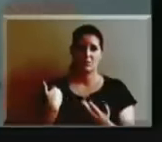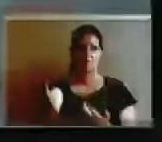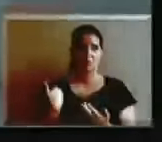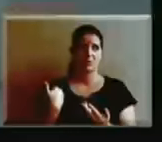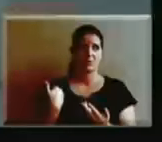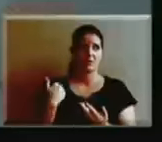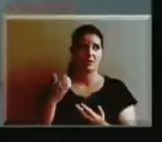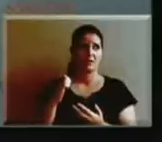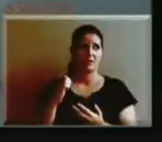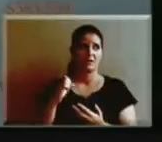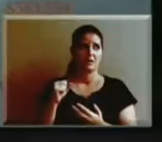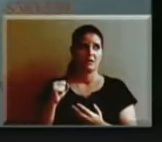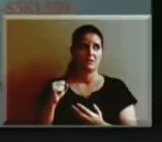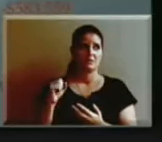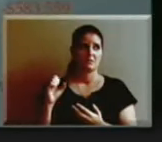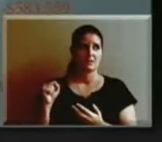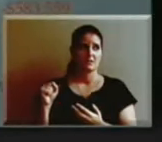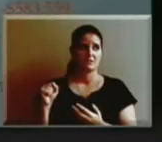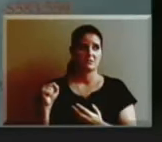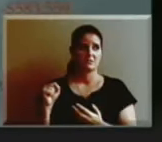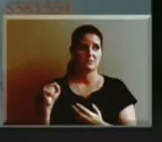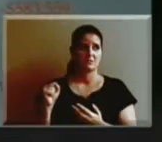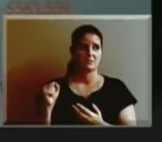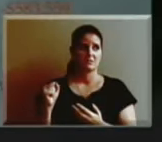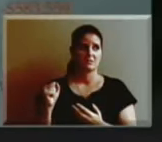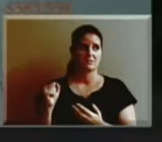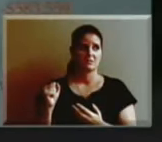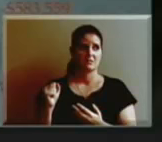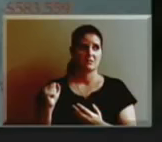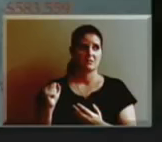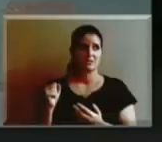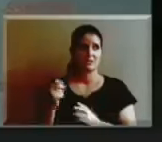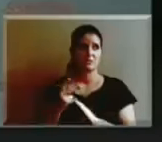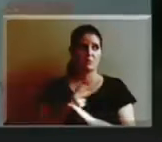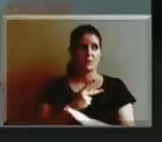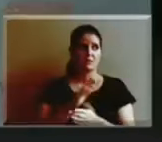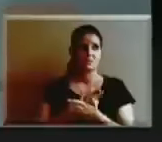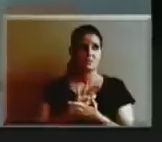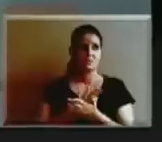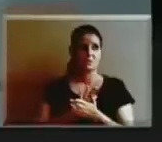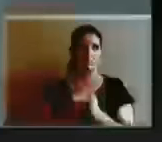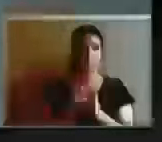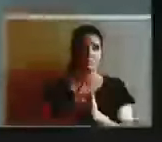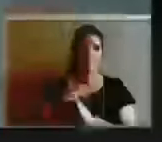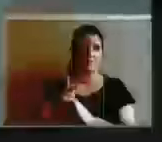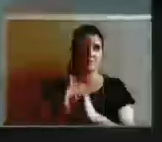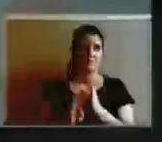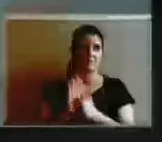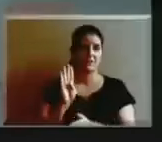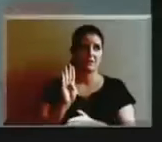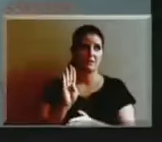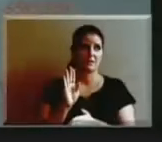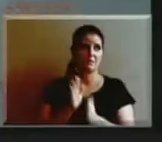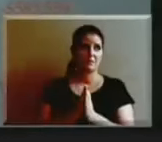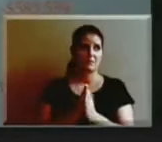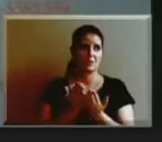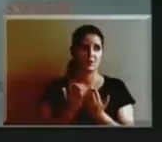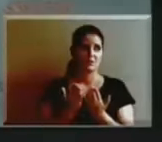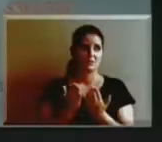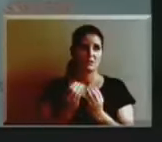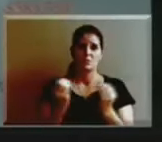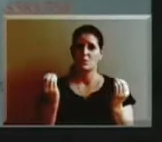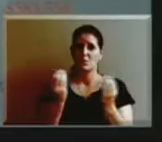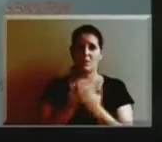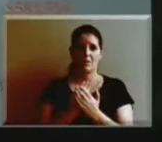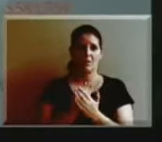less $3.6 million. Preschool, Professional Development, textbooks. We received no